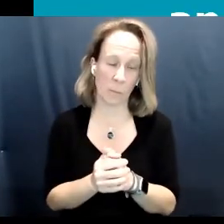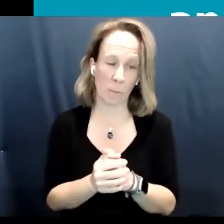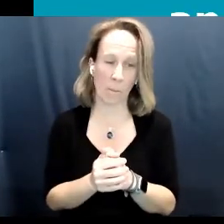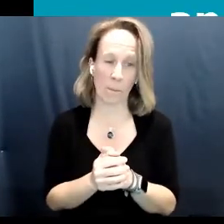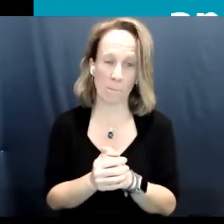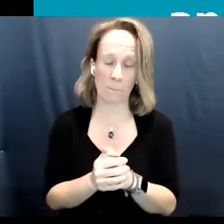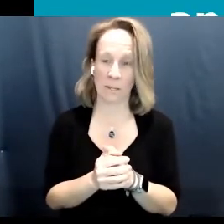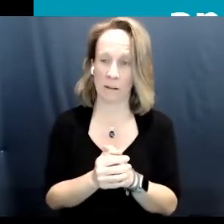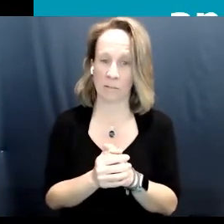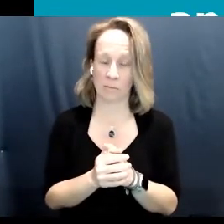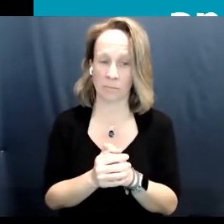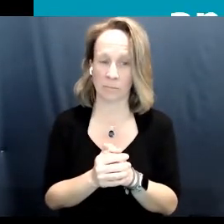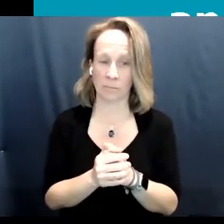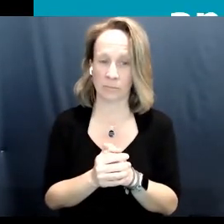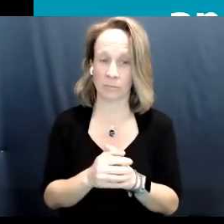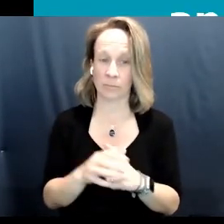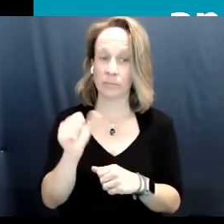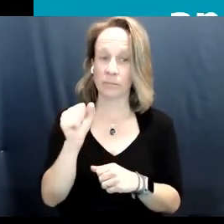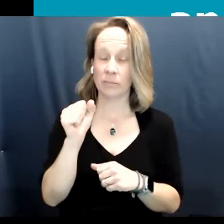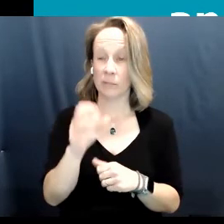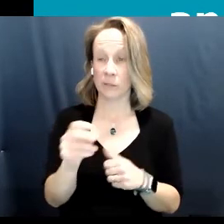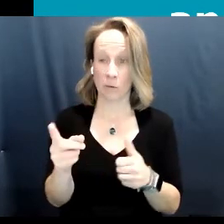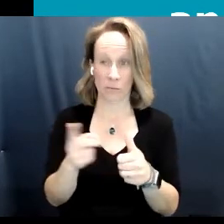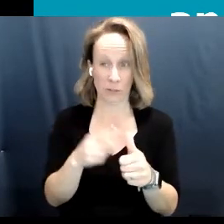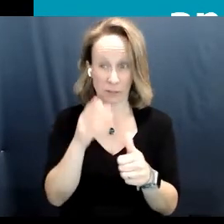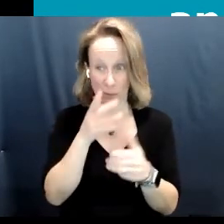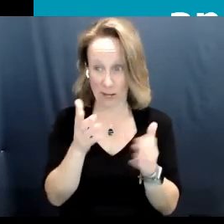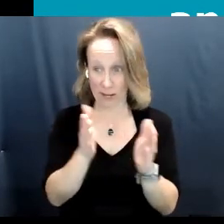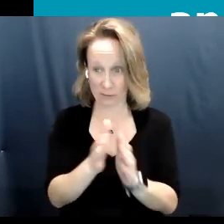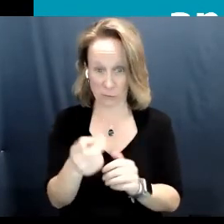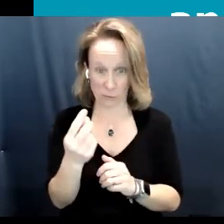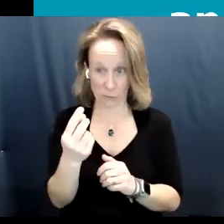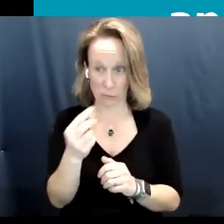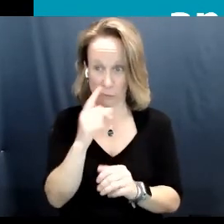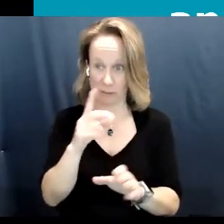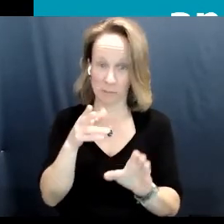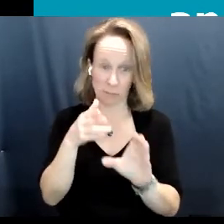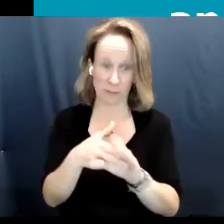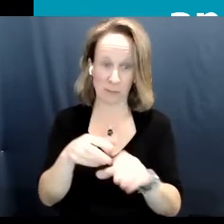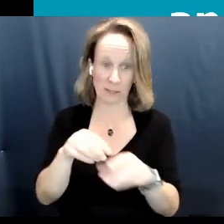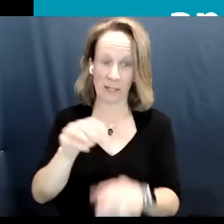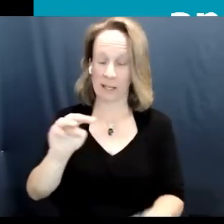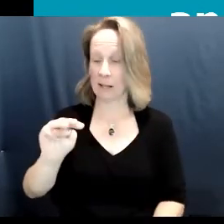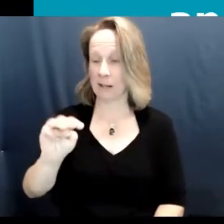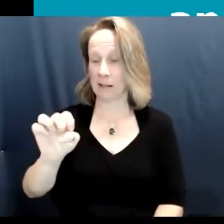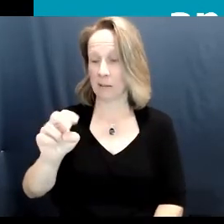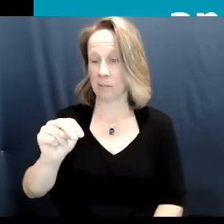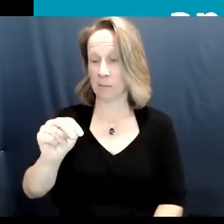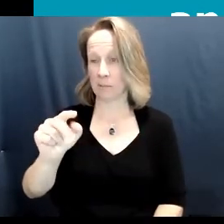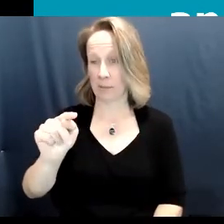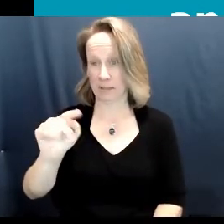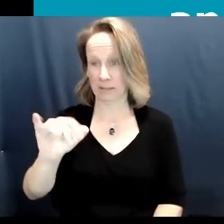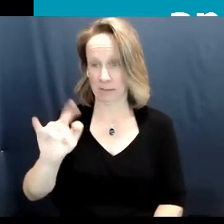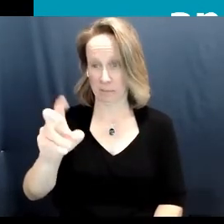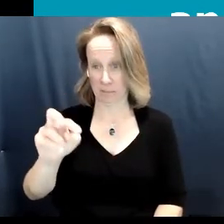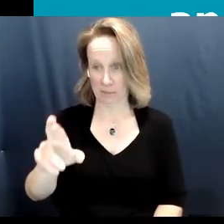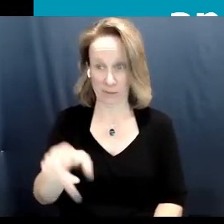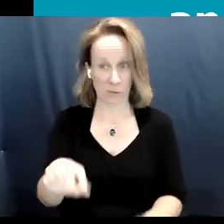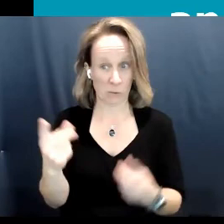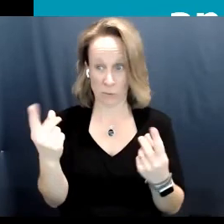So the first thing I'm going to ask you all to do is participate in this Mentimator. So what you all need to do is go